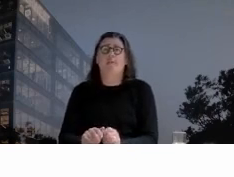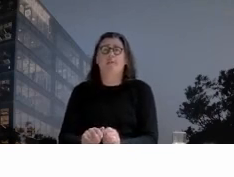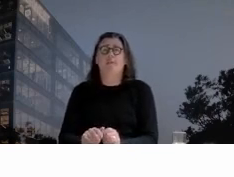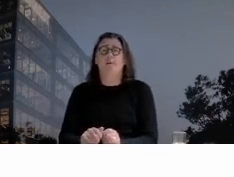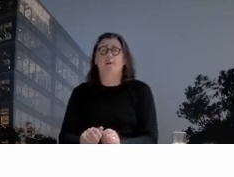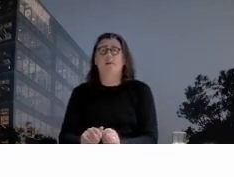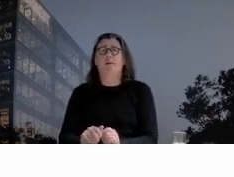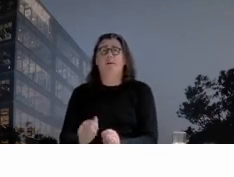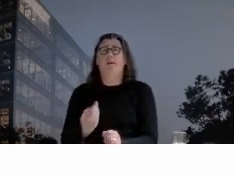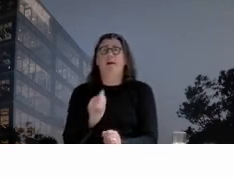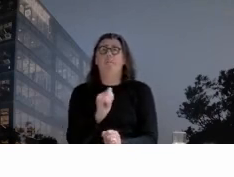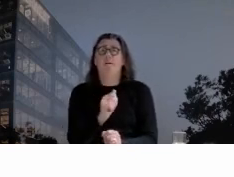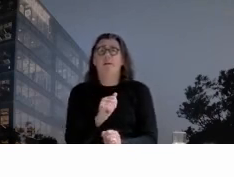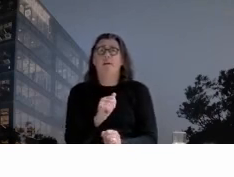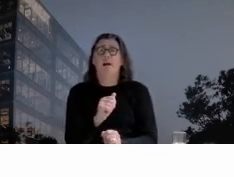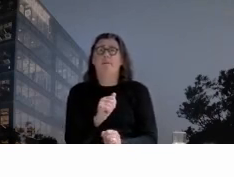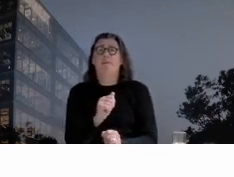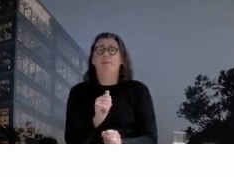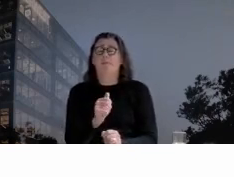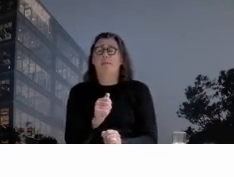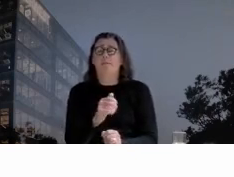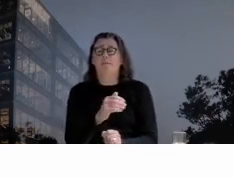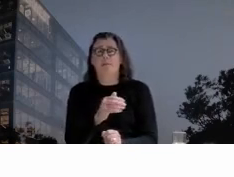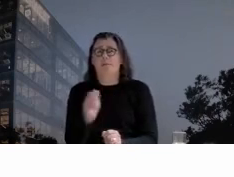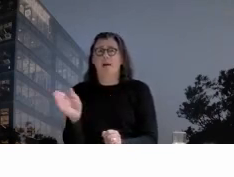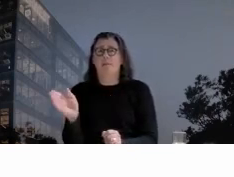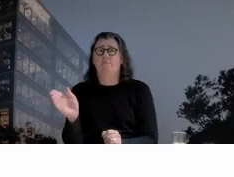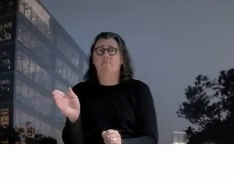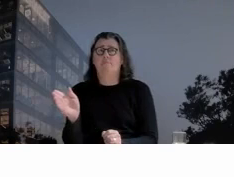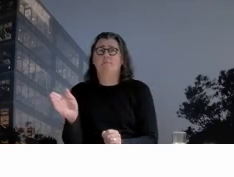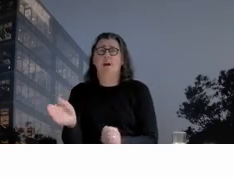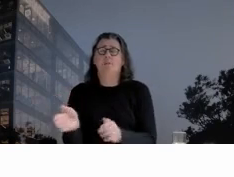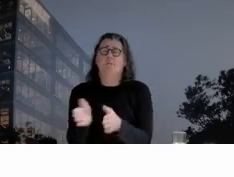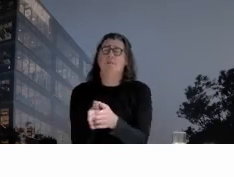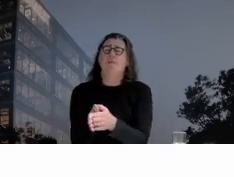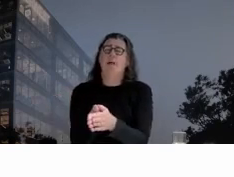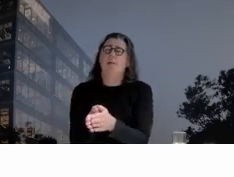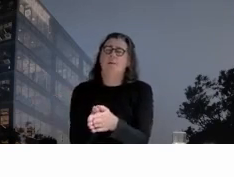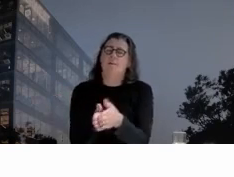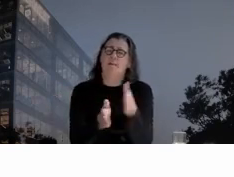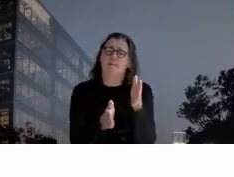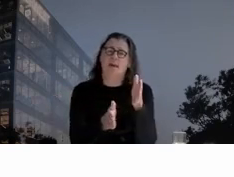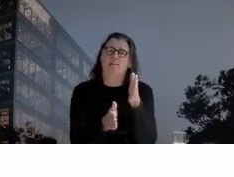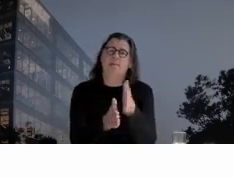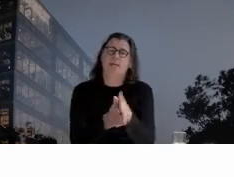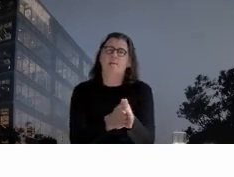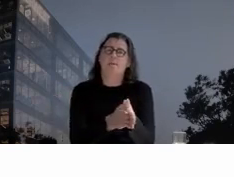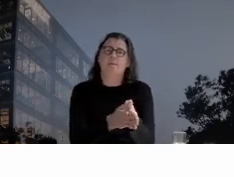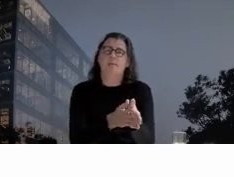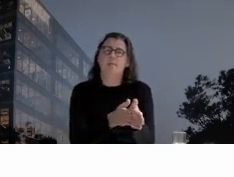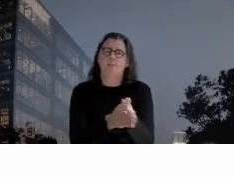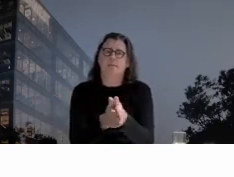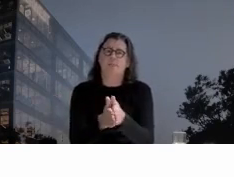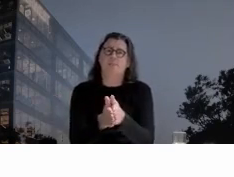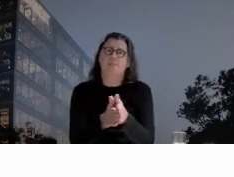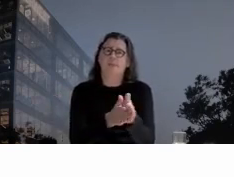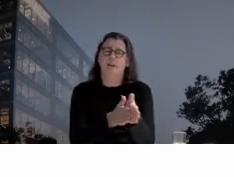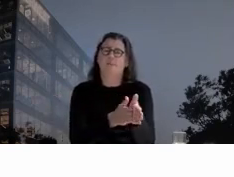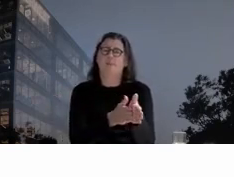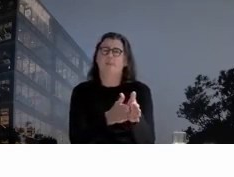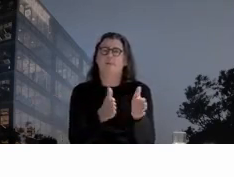drop. So operating carbon is cumulative over time. Upfront carbon is spent the day the building is